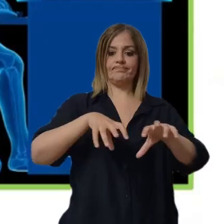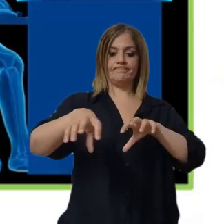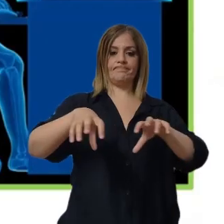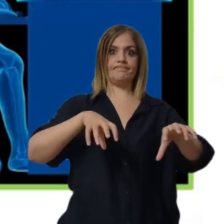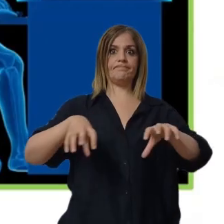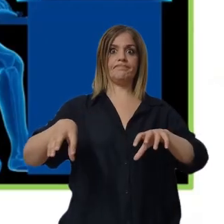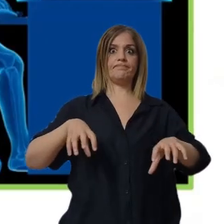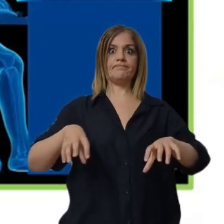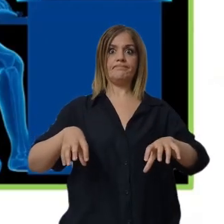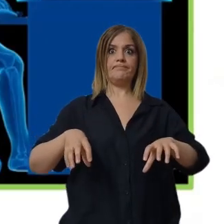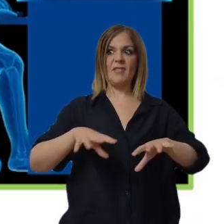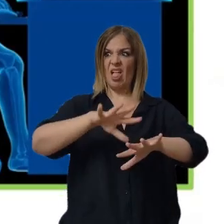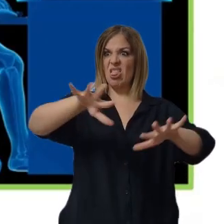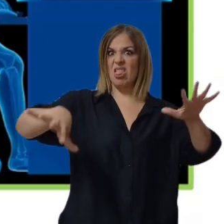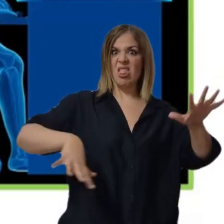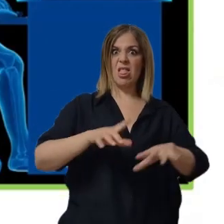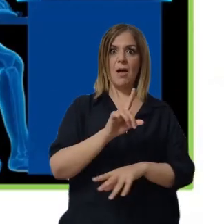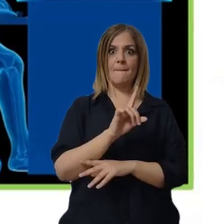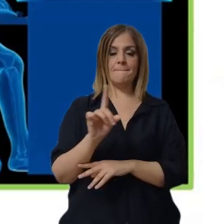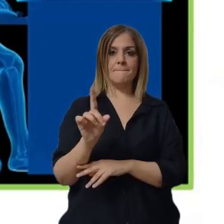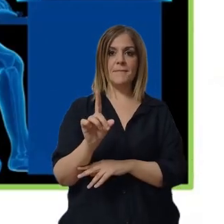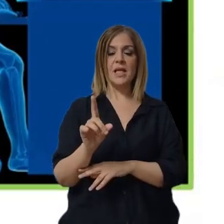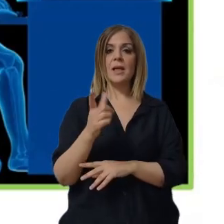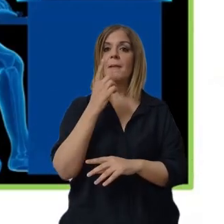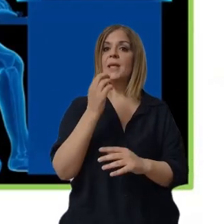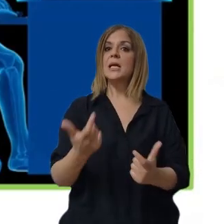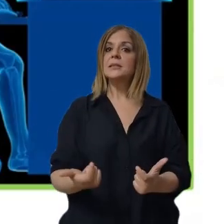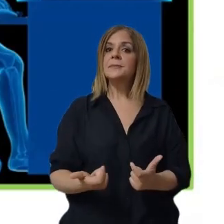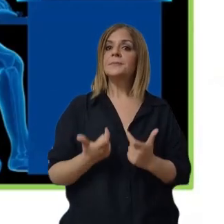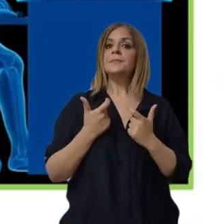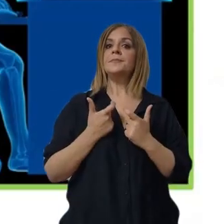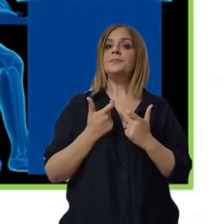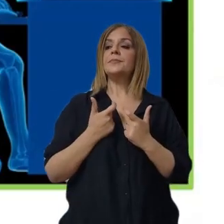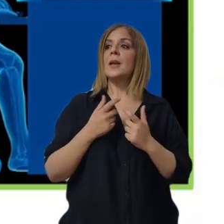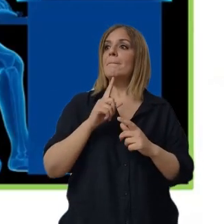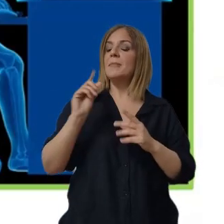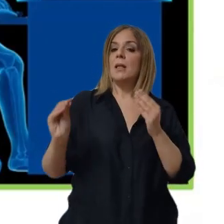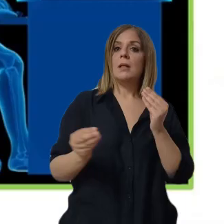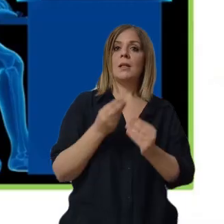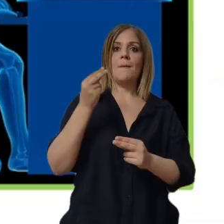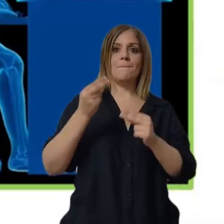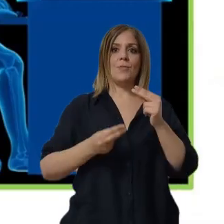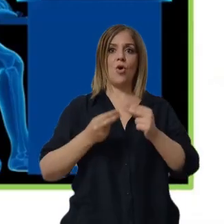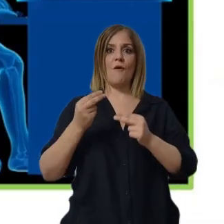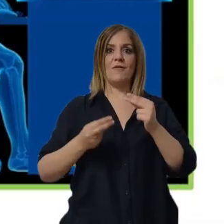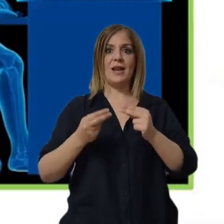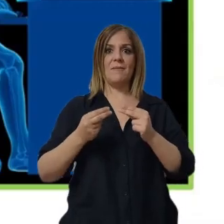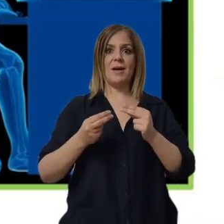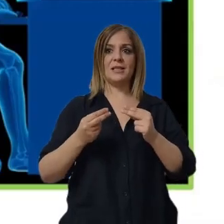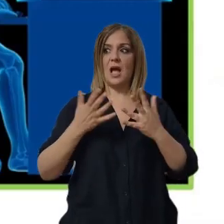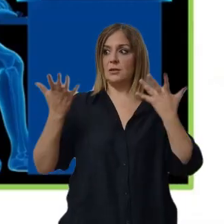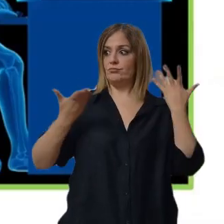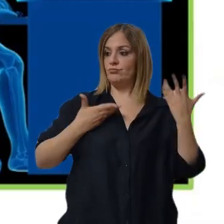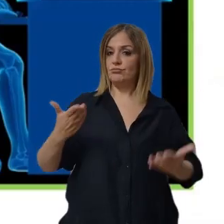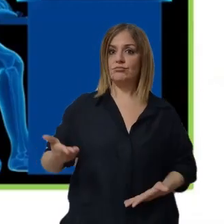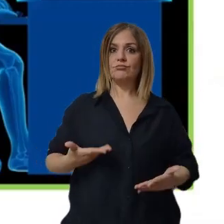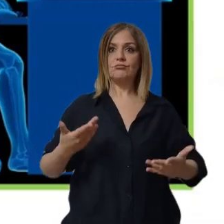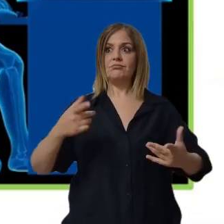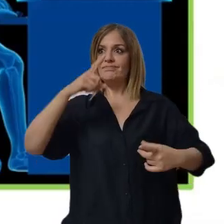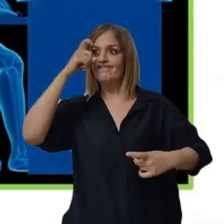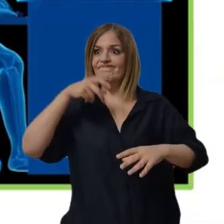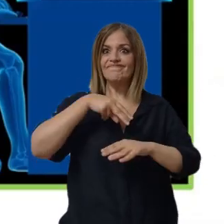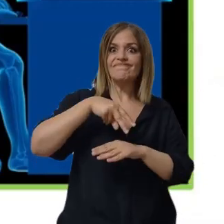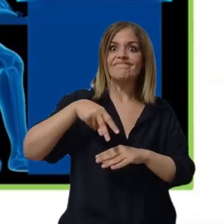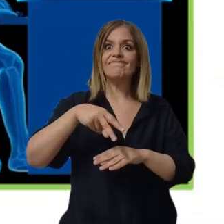it can help to prevent problems in our body that maybe